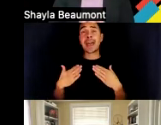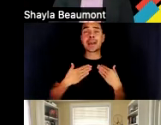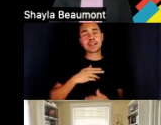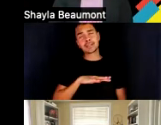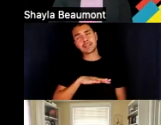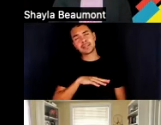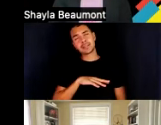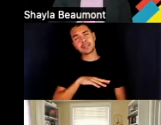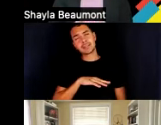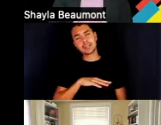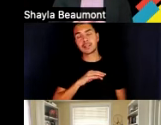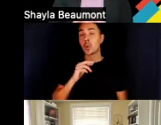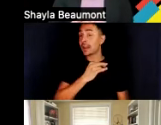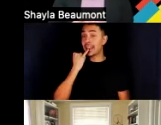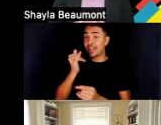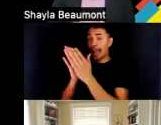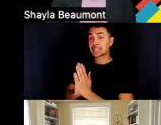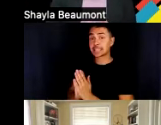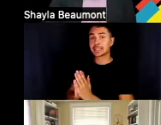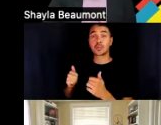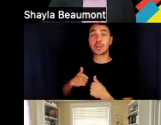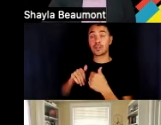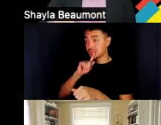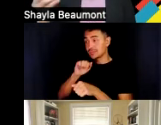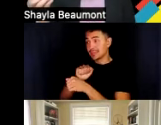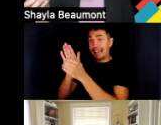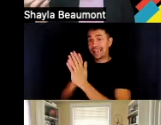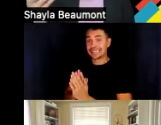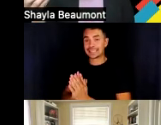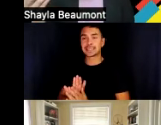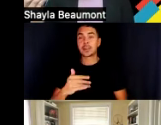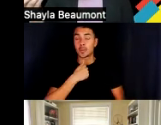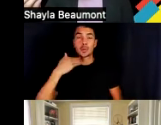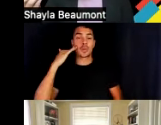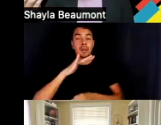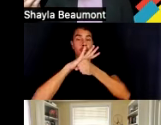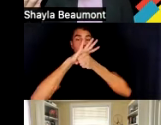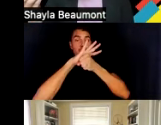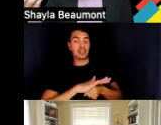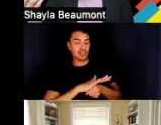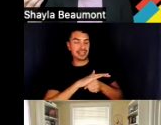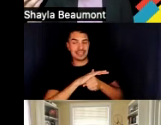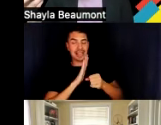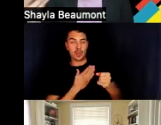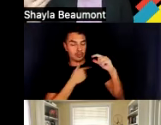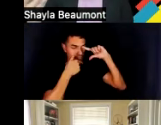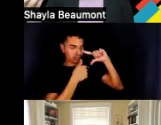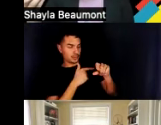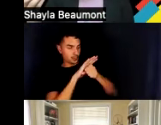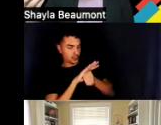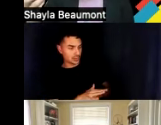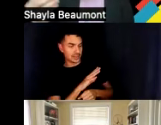that advocate standpoint, and that oppression lens and that discrimination and the harm that we experience